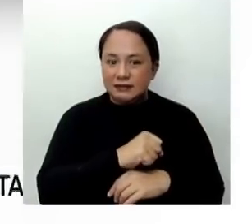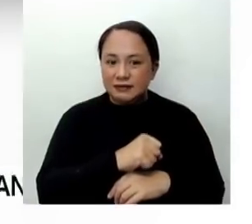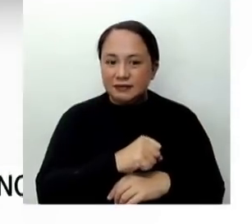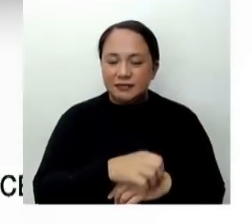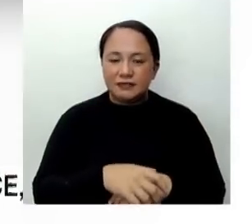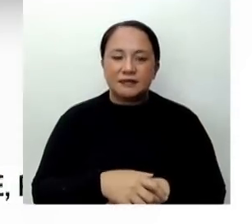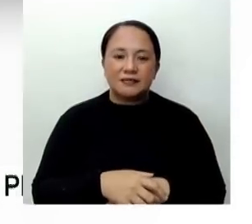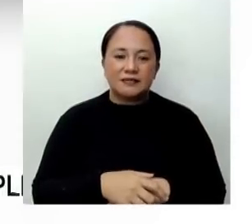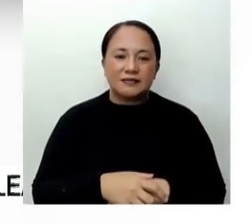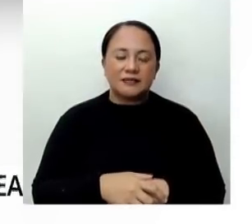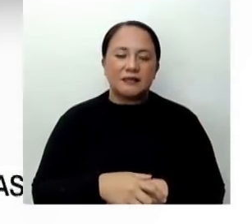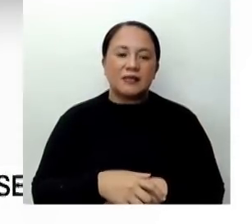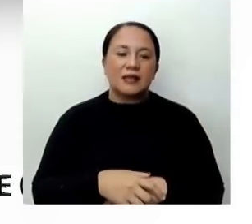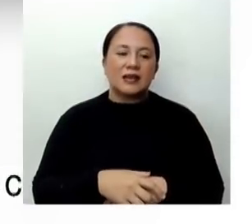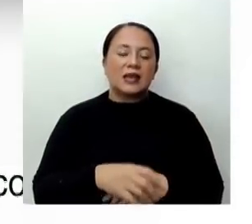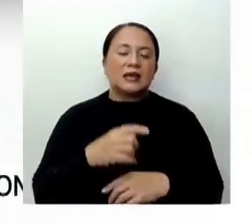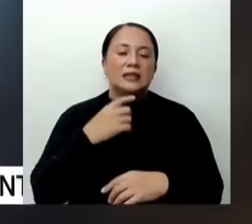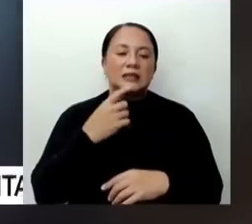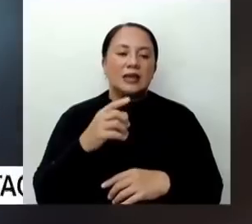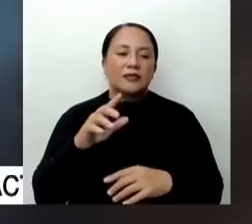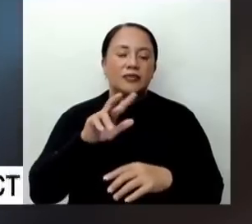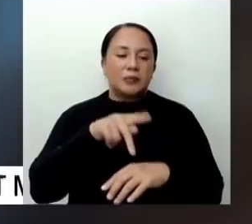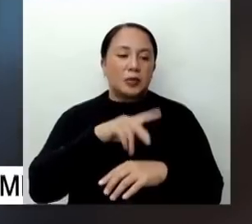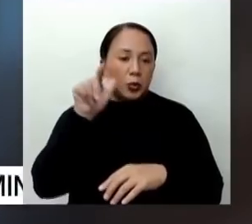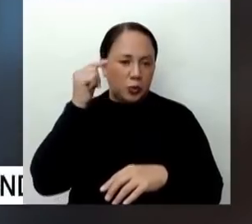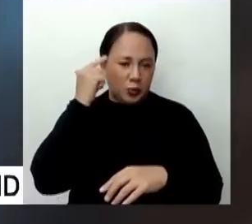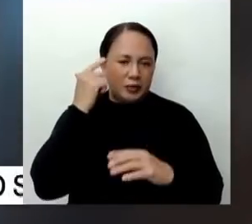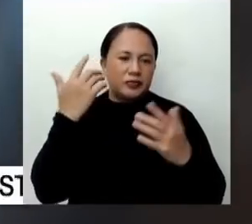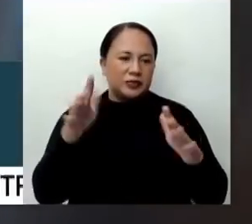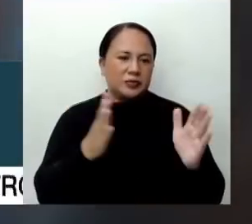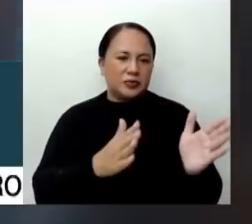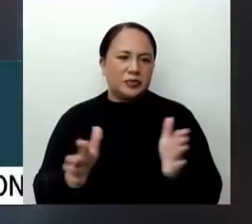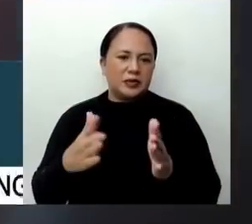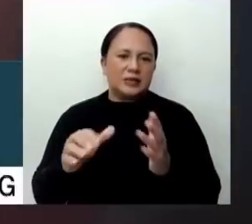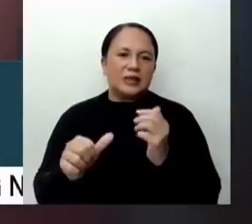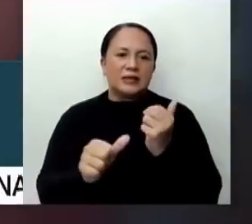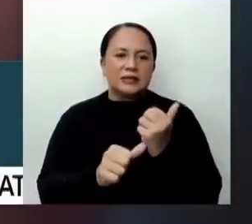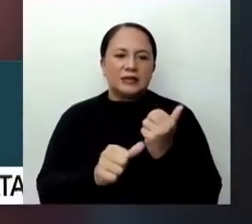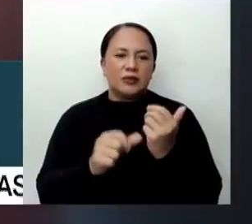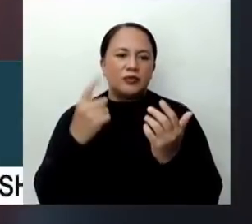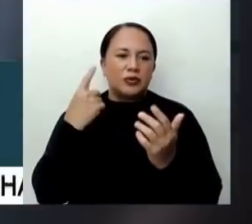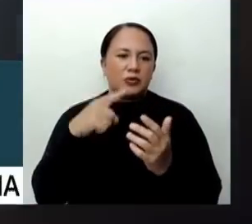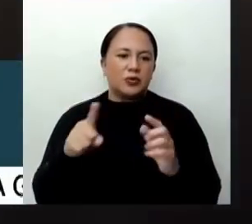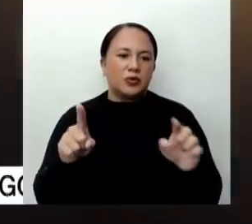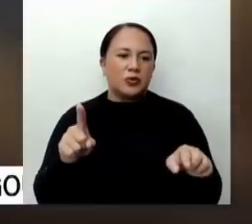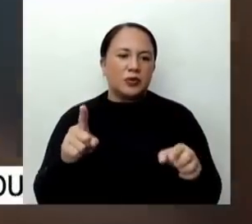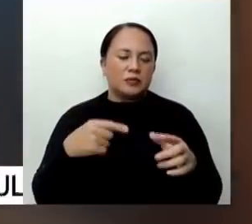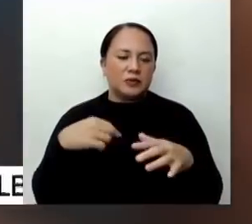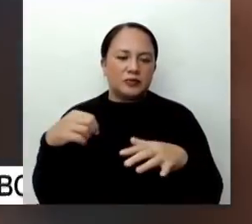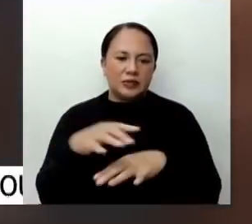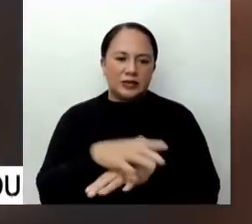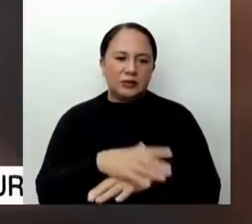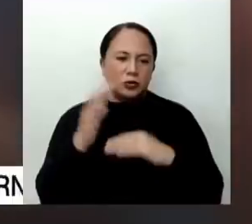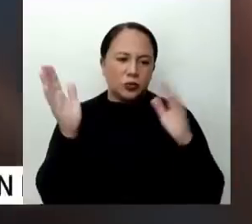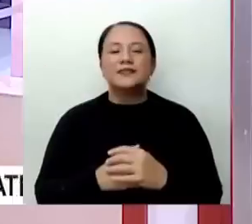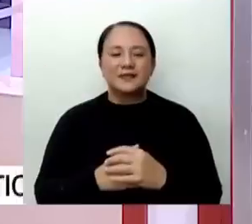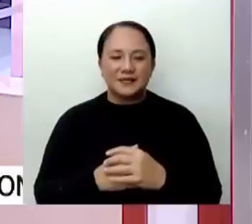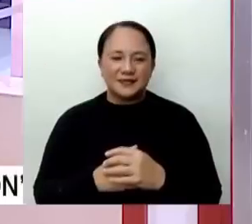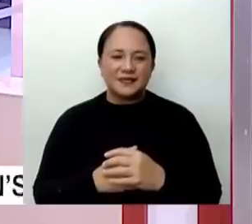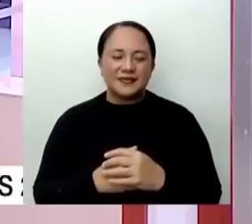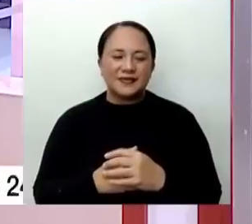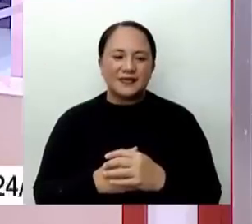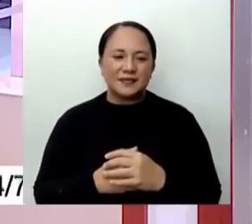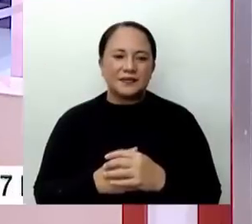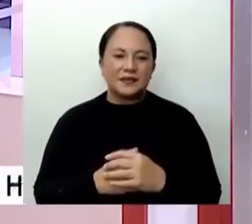The agency adds the Philippine government has prepared enough assistance for those who will be affected by the storm.